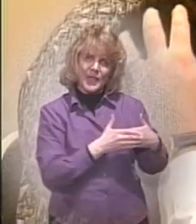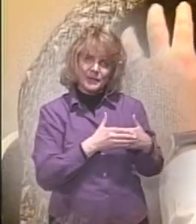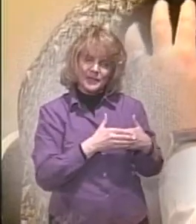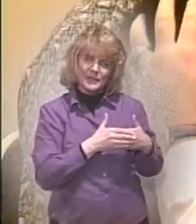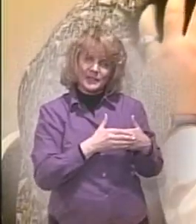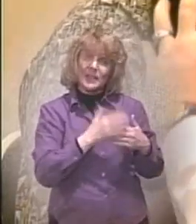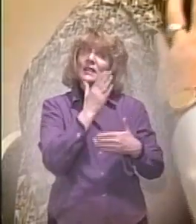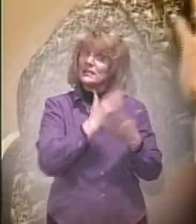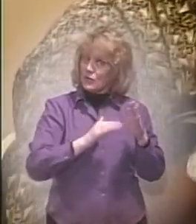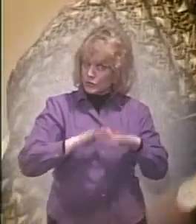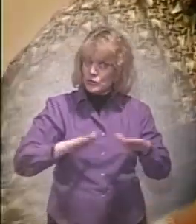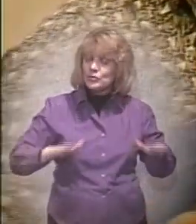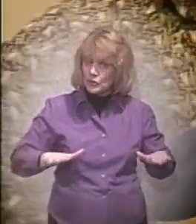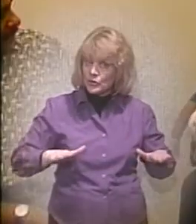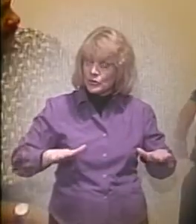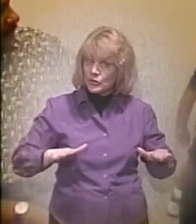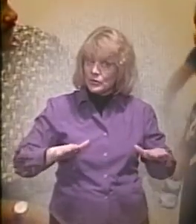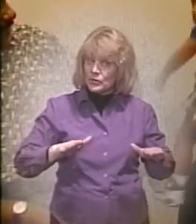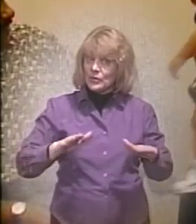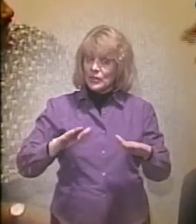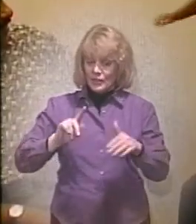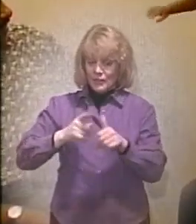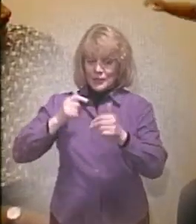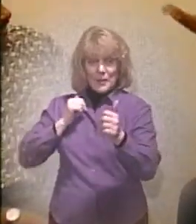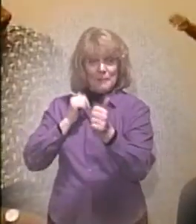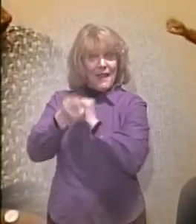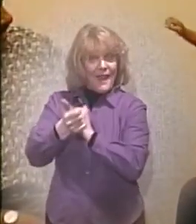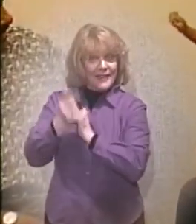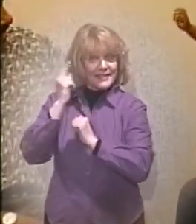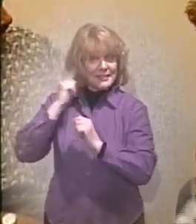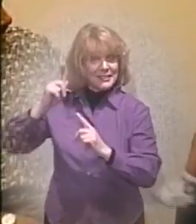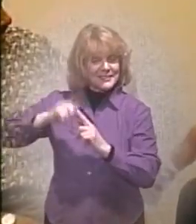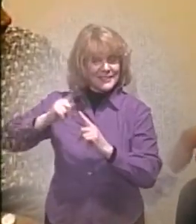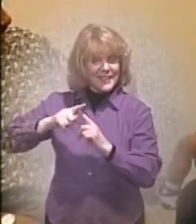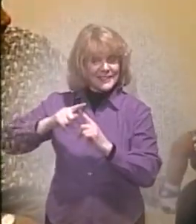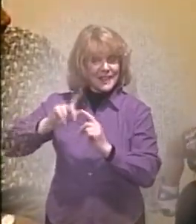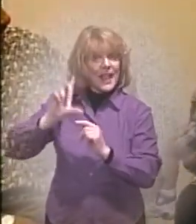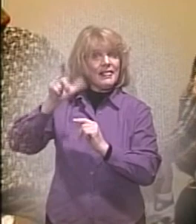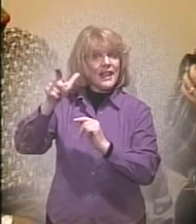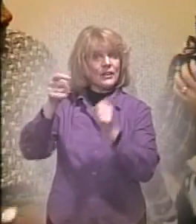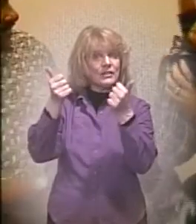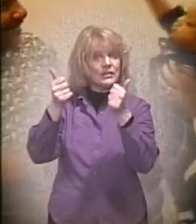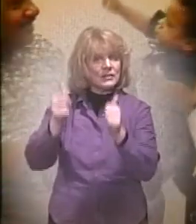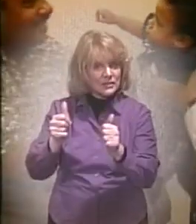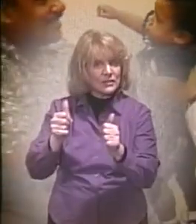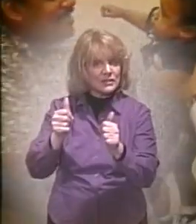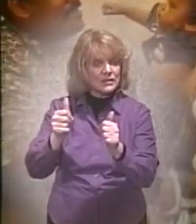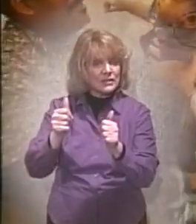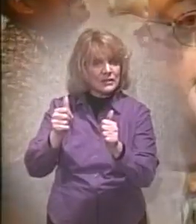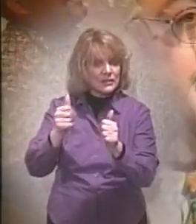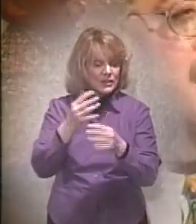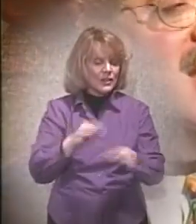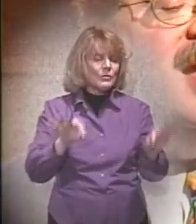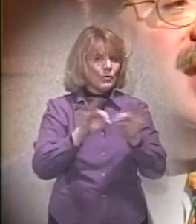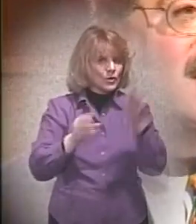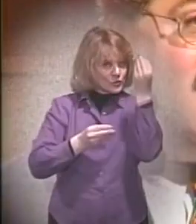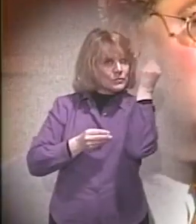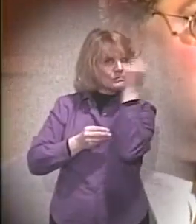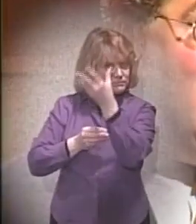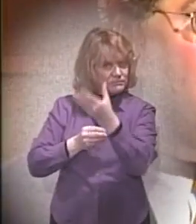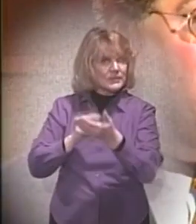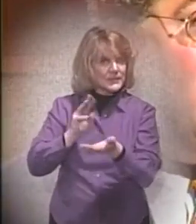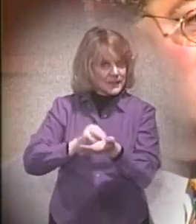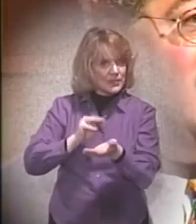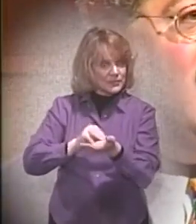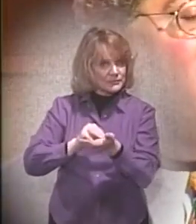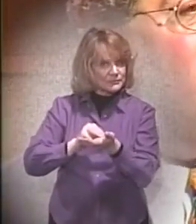screening do go on to develop a hearing loss, which can affect their ability to learn language. Want to go dada? In terms